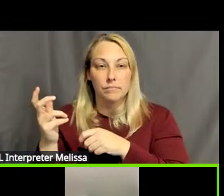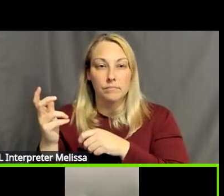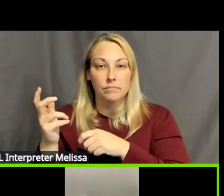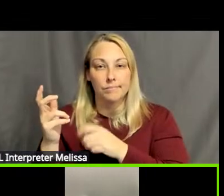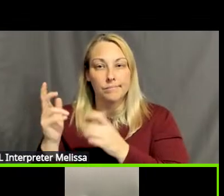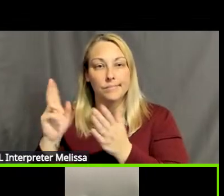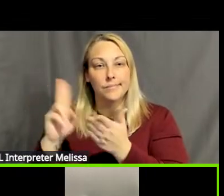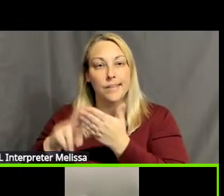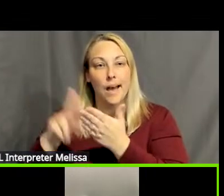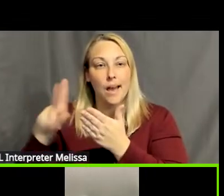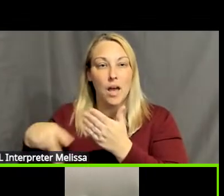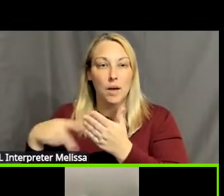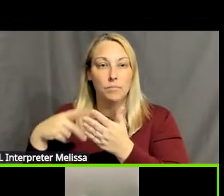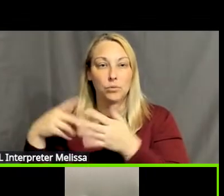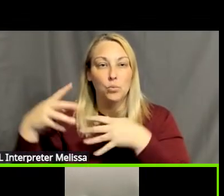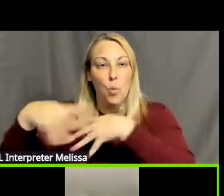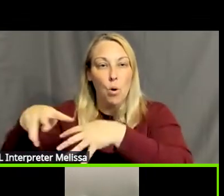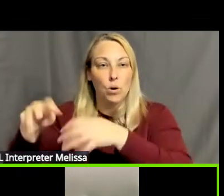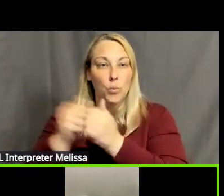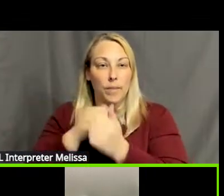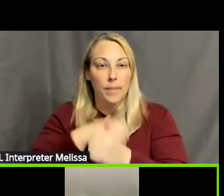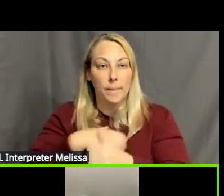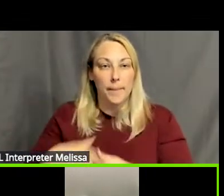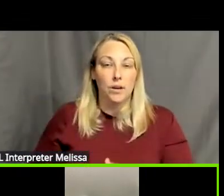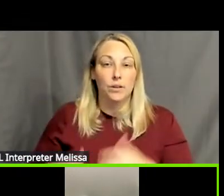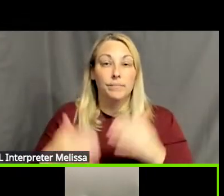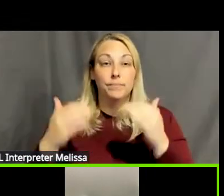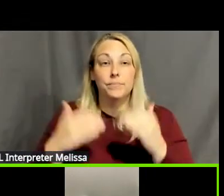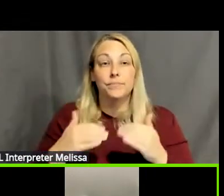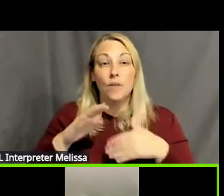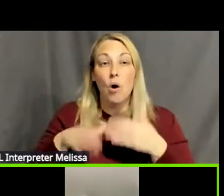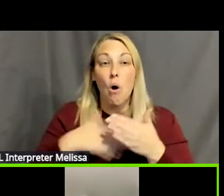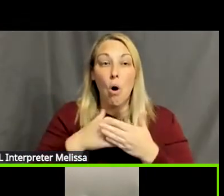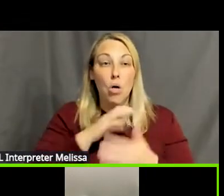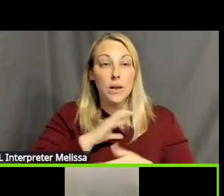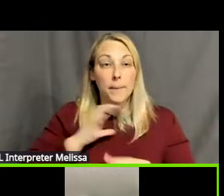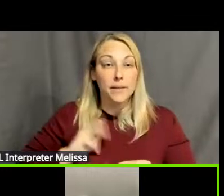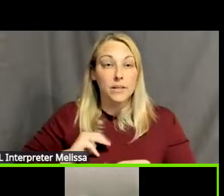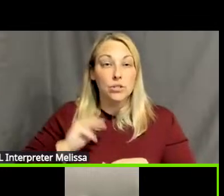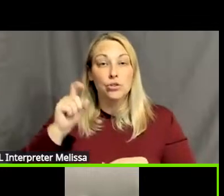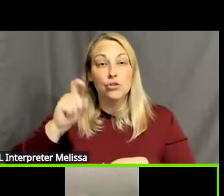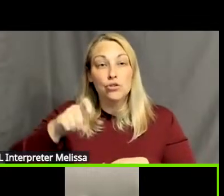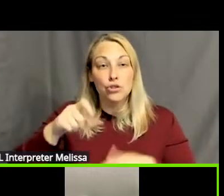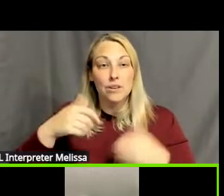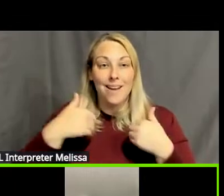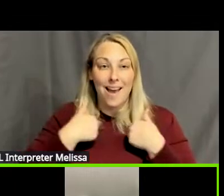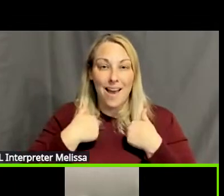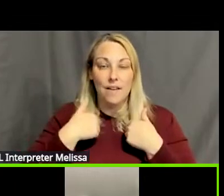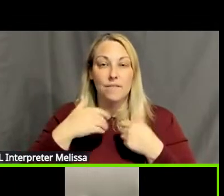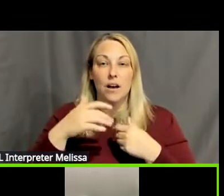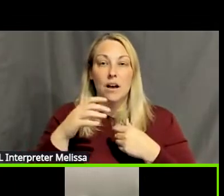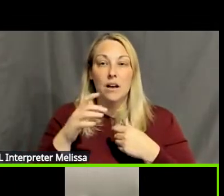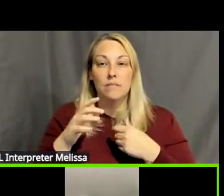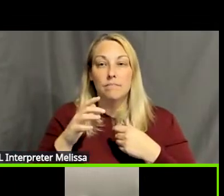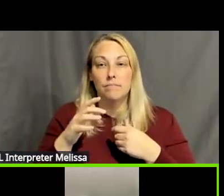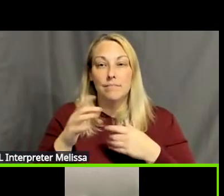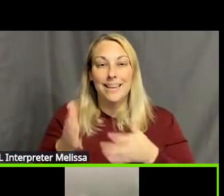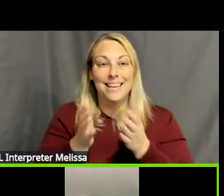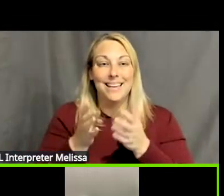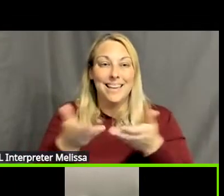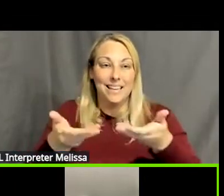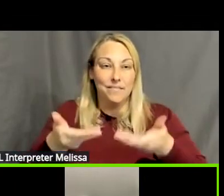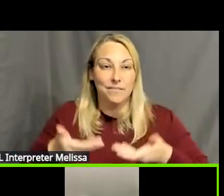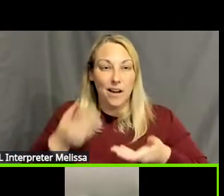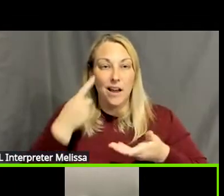citywide ANC meeting, which will be held at St. Coletta of Greater Washington on May 10th. They have